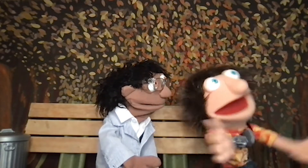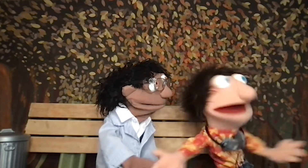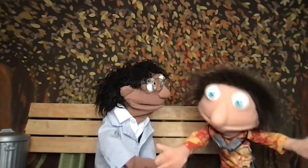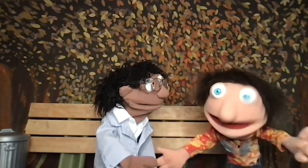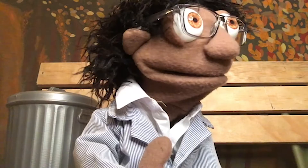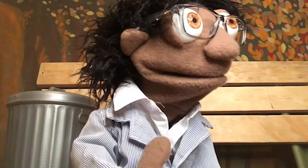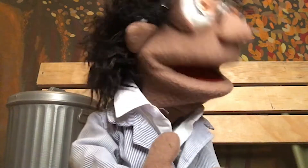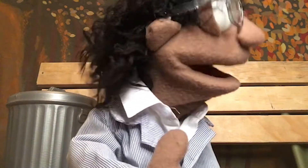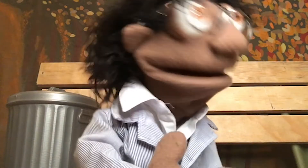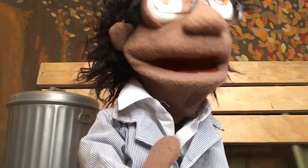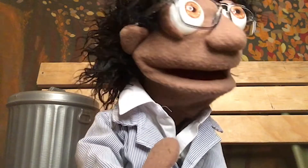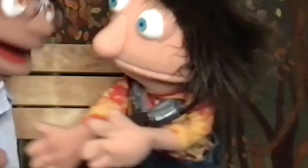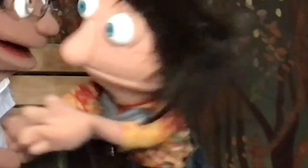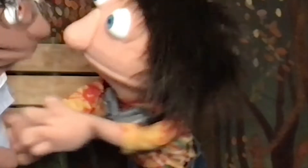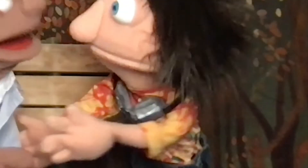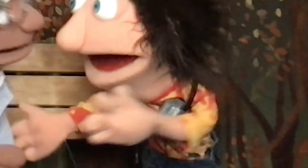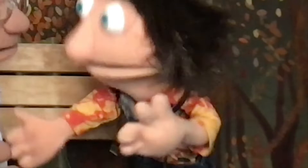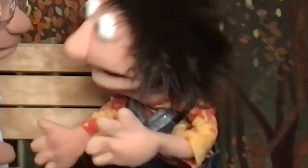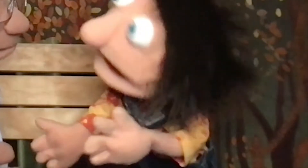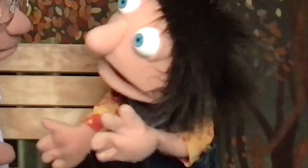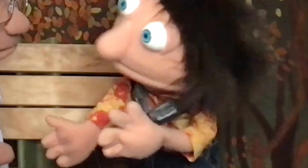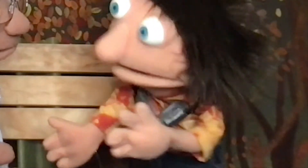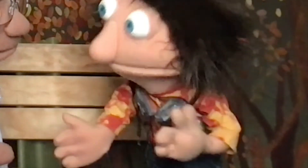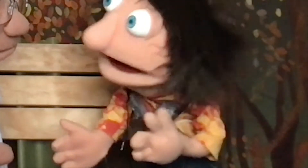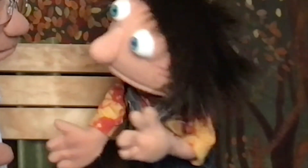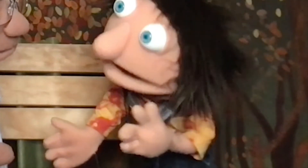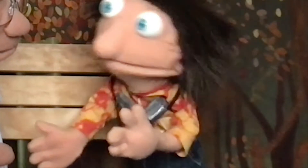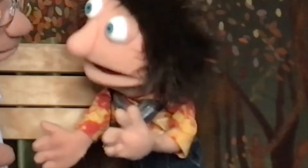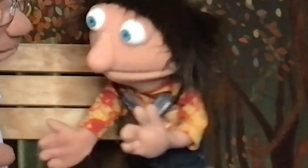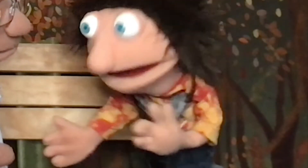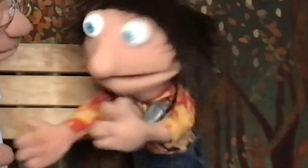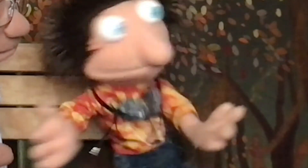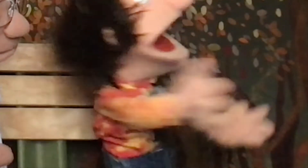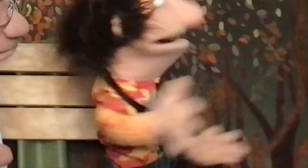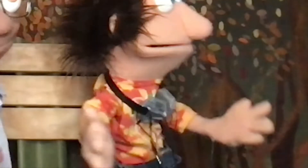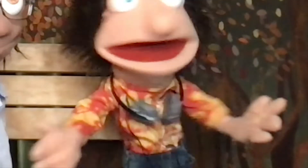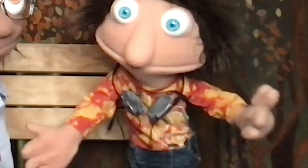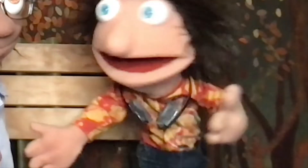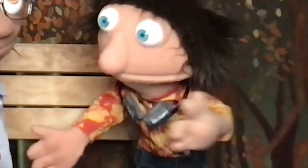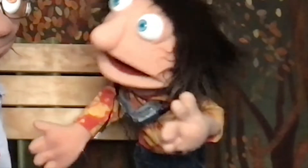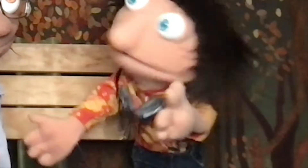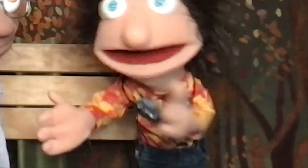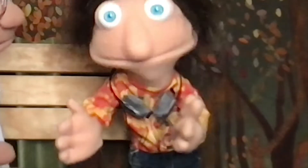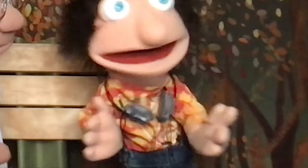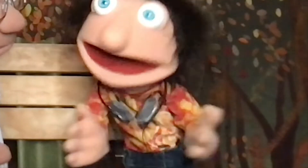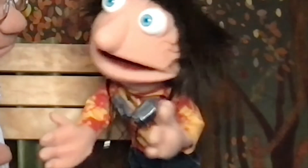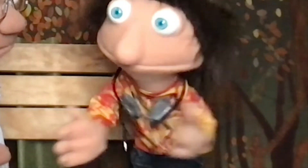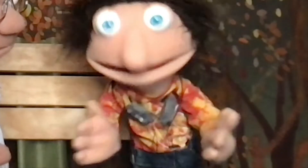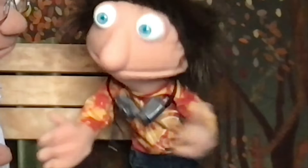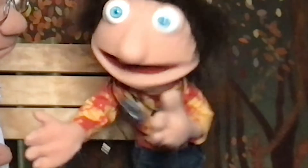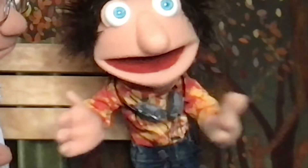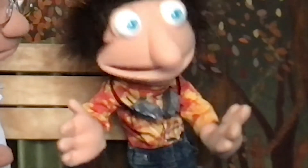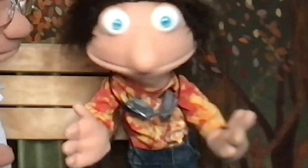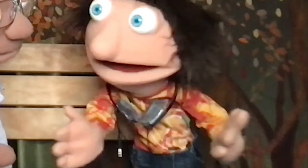one listens to me. You know what? I'm done. I don't care. I know. You're just like the rest of them. You don't care. Not about me or the other animals.